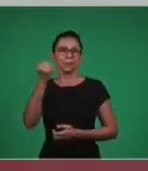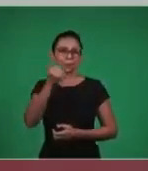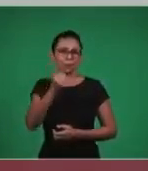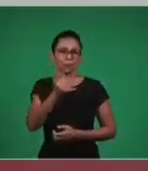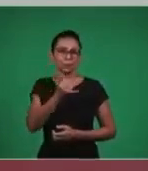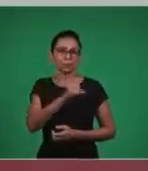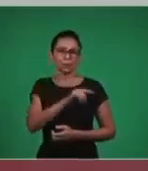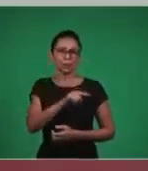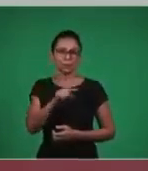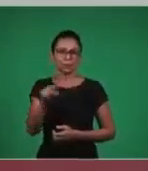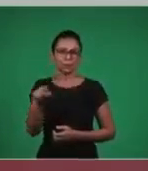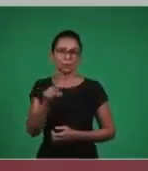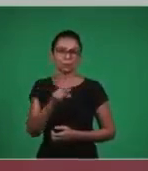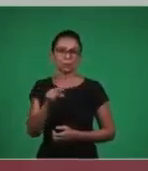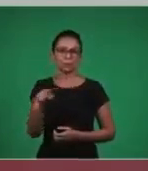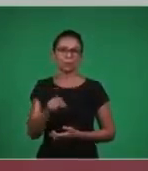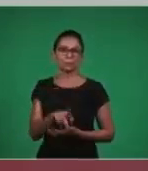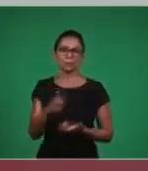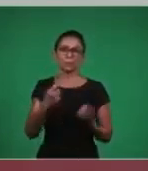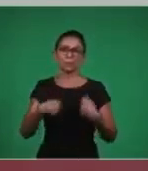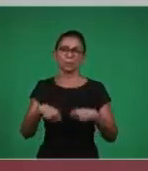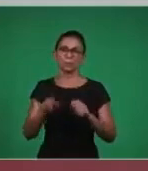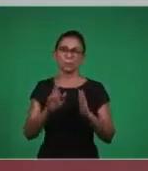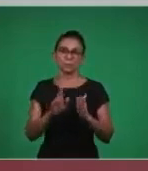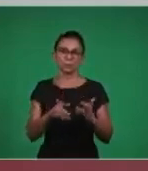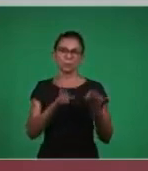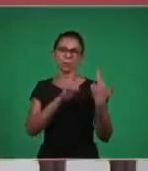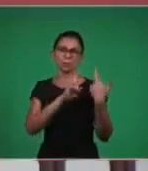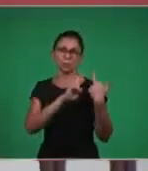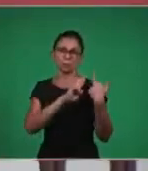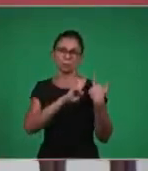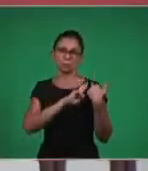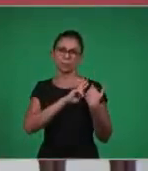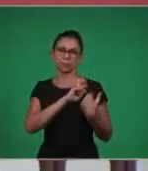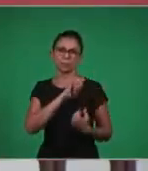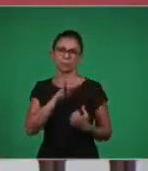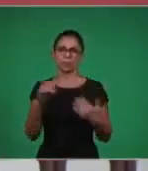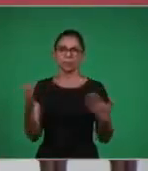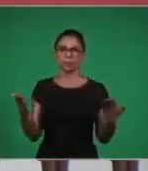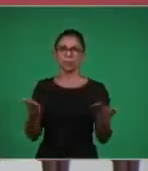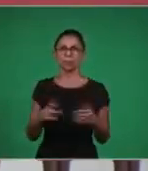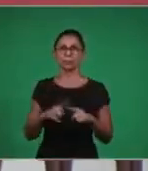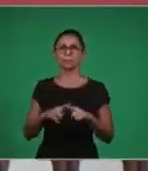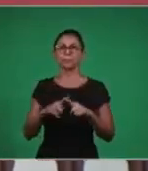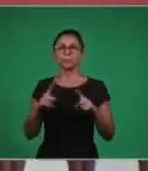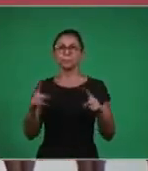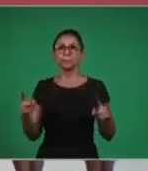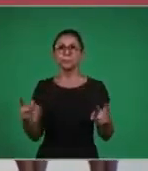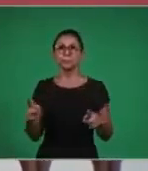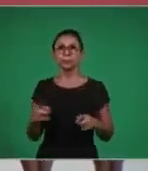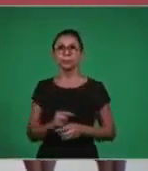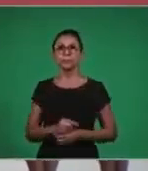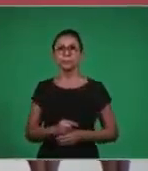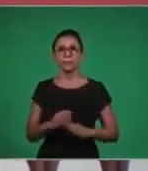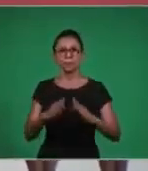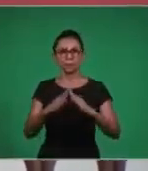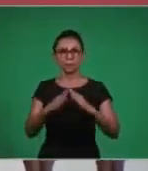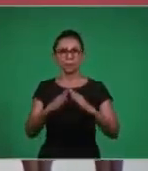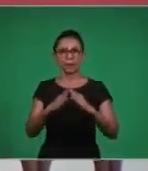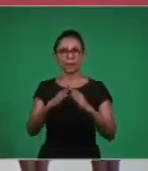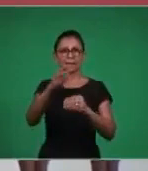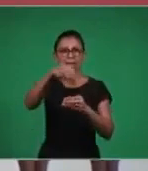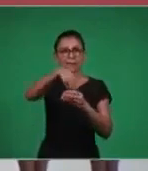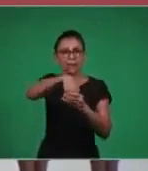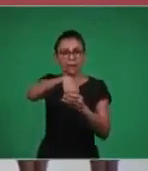the the fathers may not be inserted in this context, because they're responsible for it as well. But inside